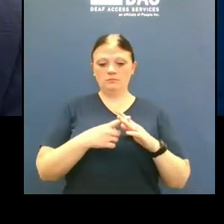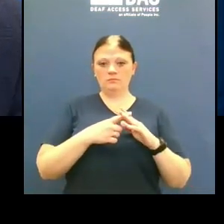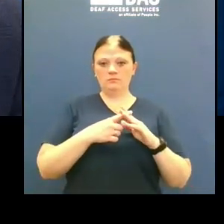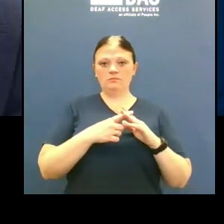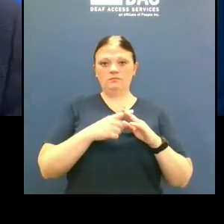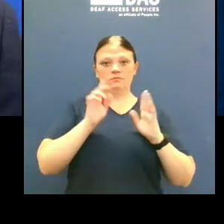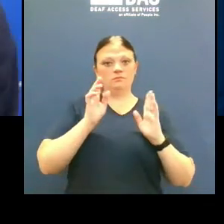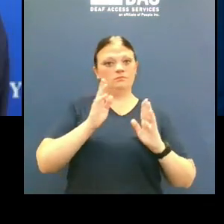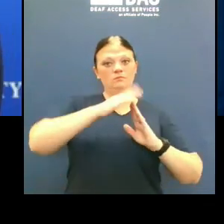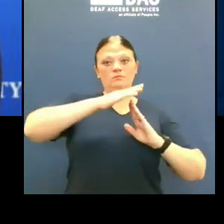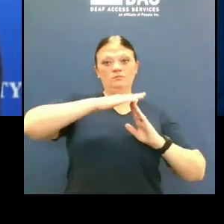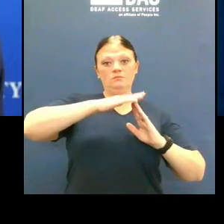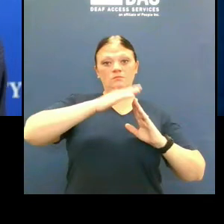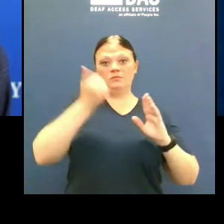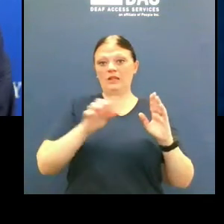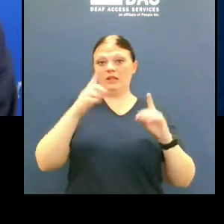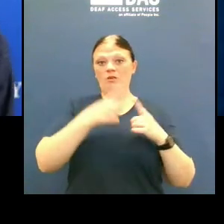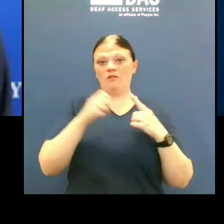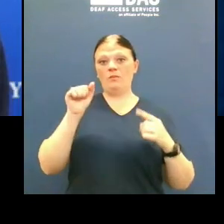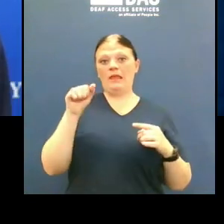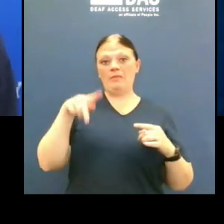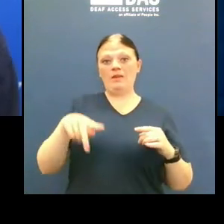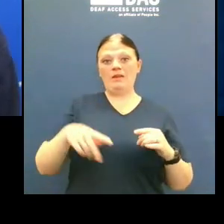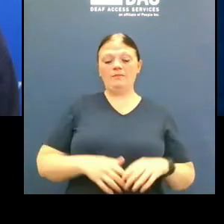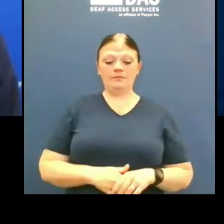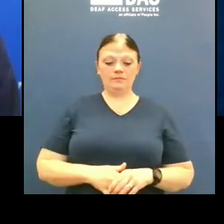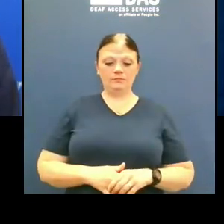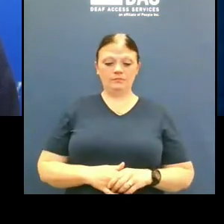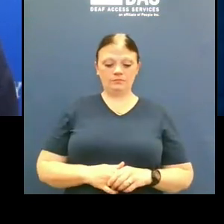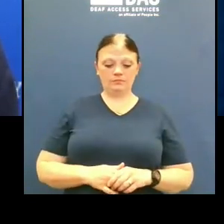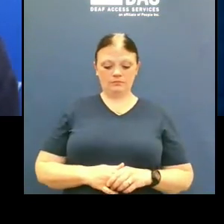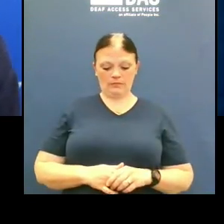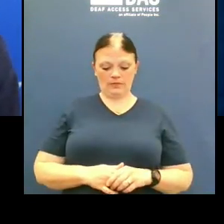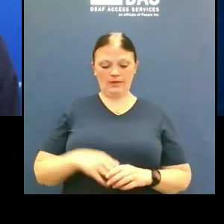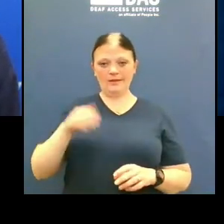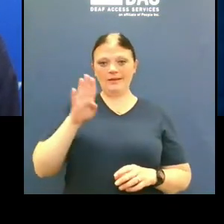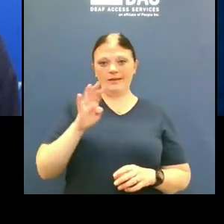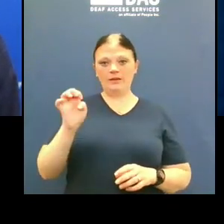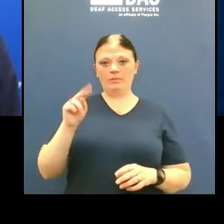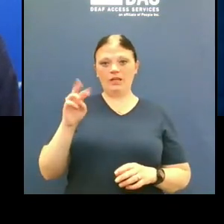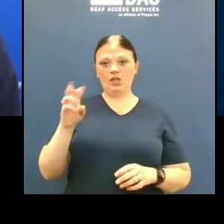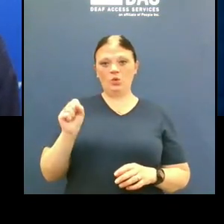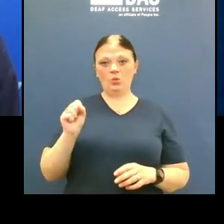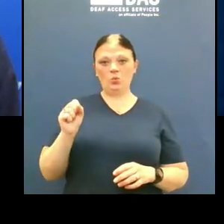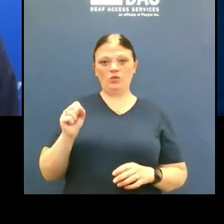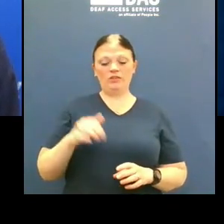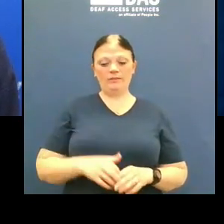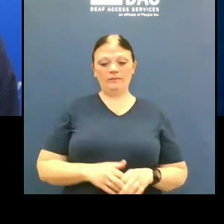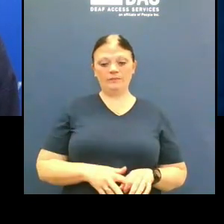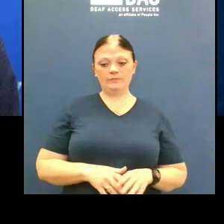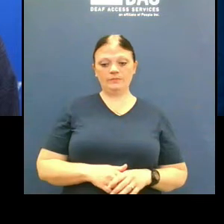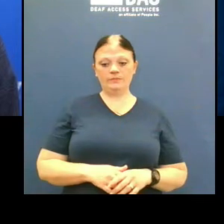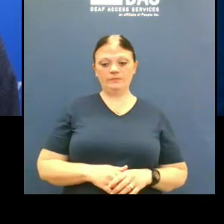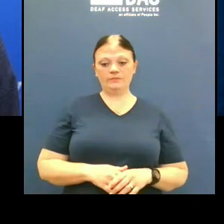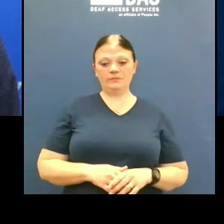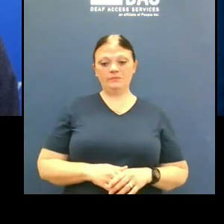top. Anybody call in from AP? B News? Anybody from B News?